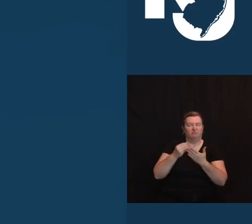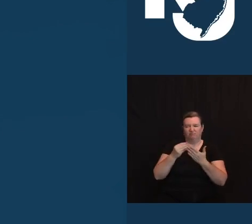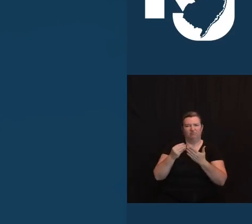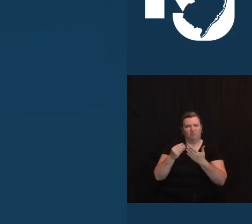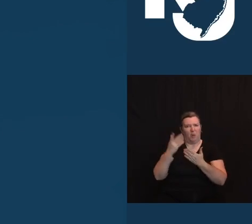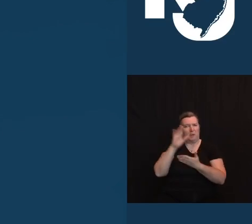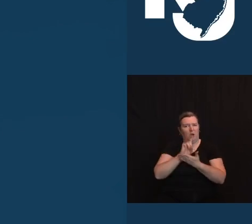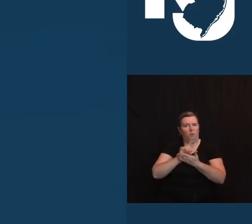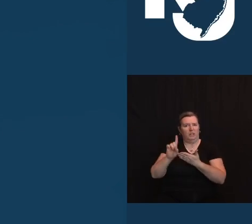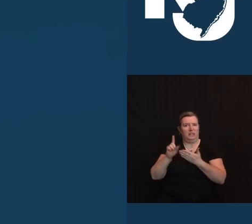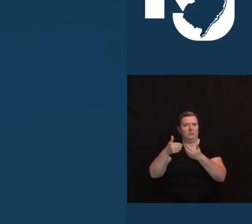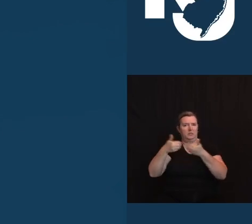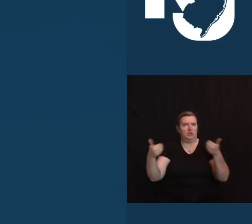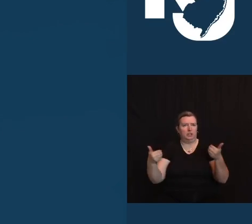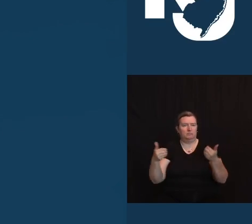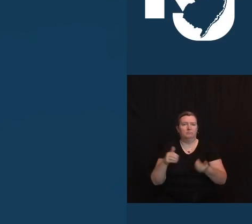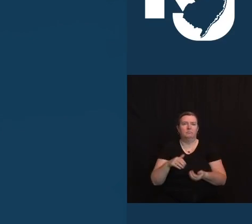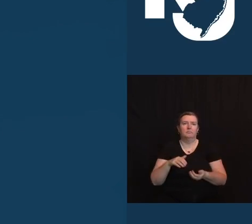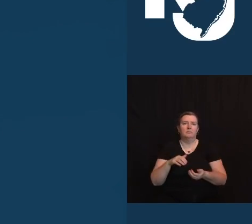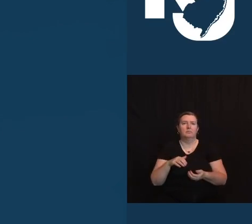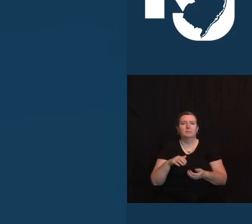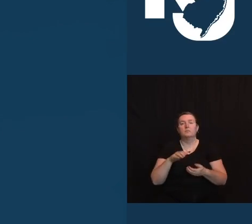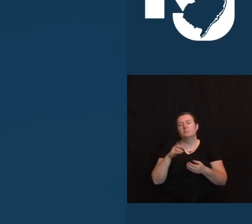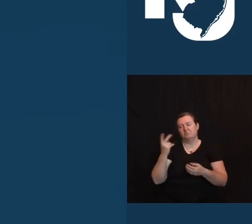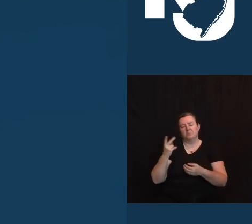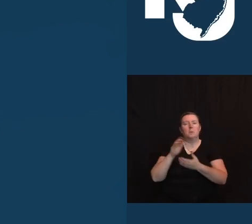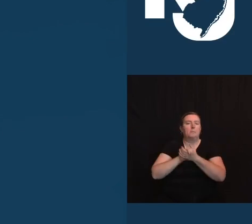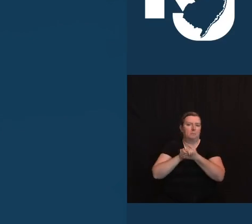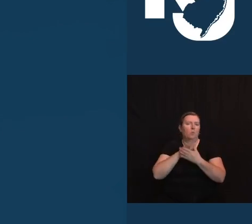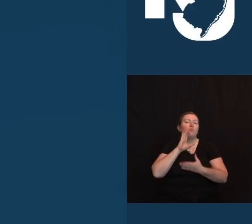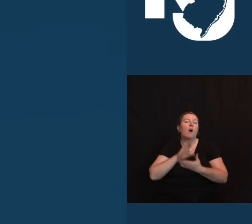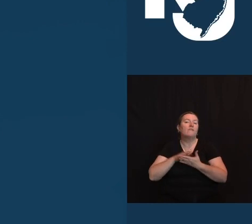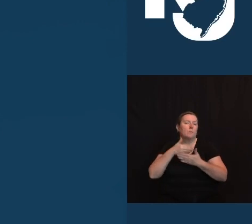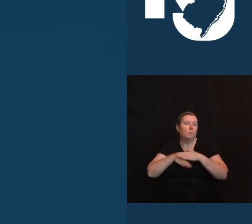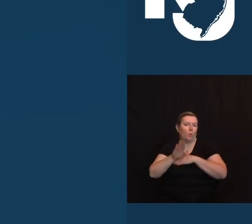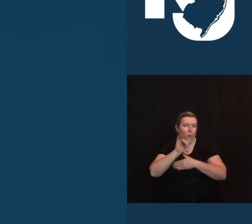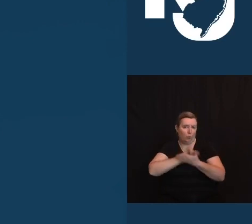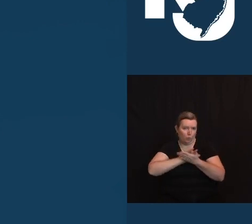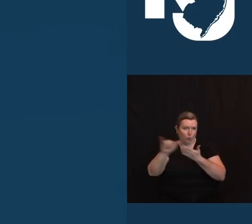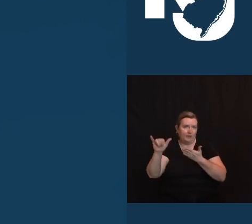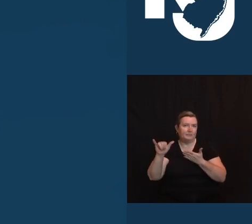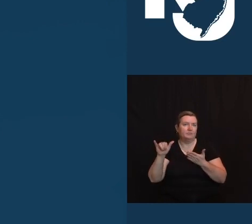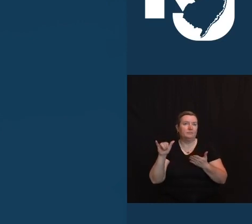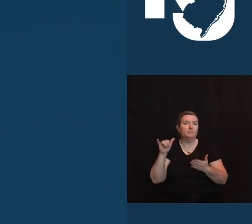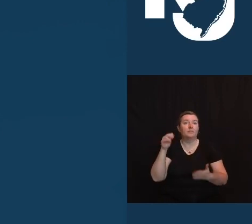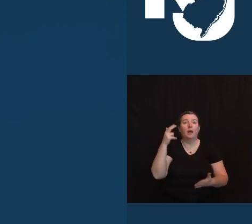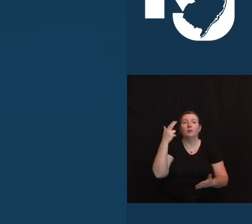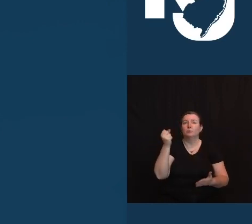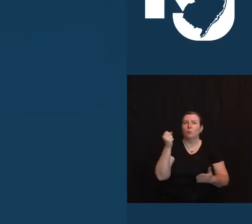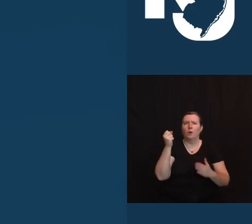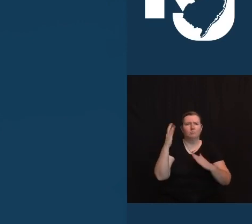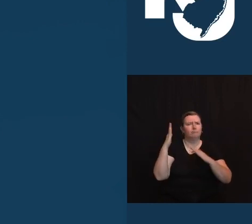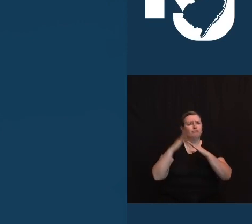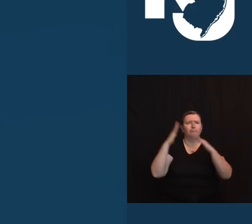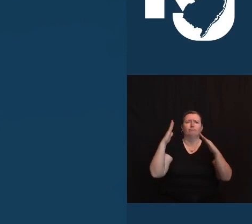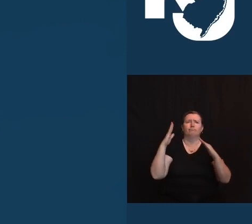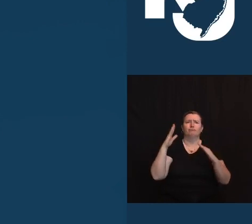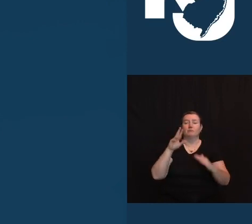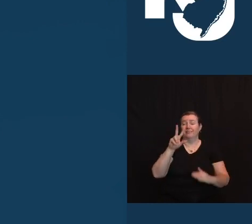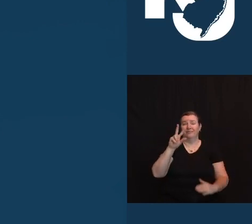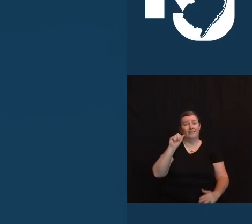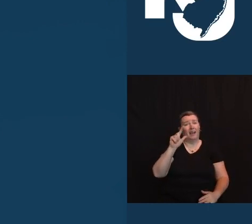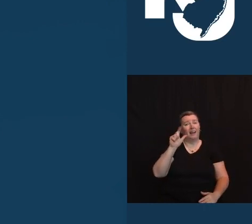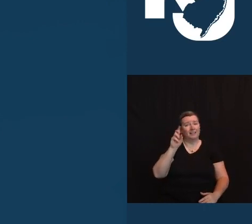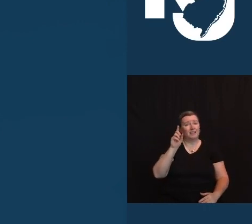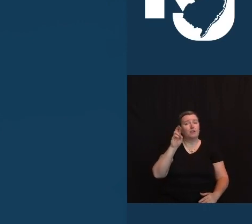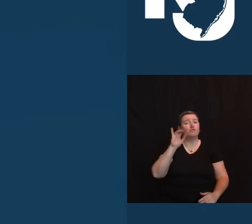school valedictorian, and at a time when women weren't expected to seek a higher education, she attended Oberlin College, where